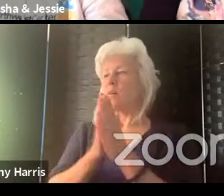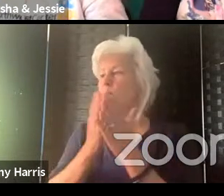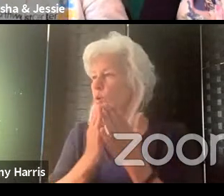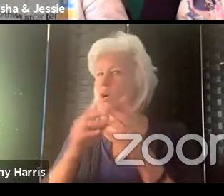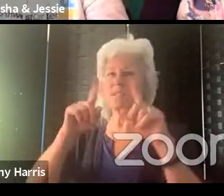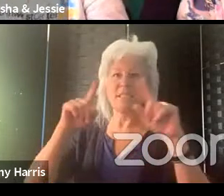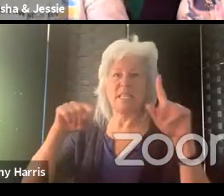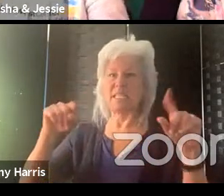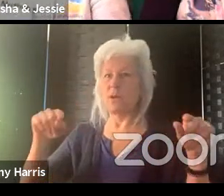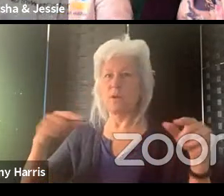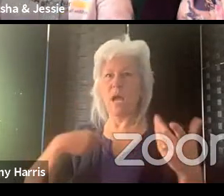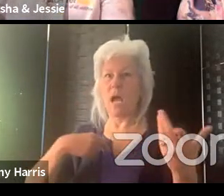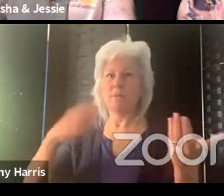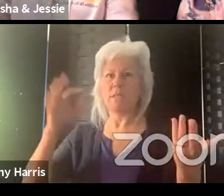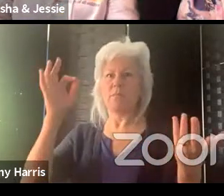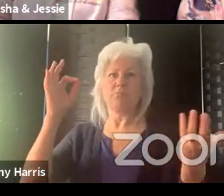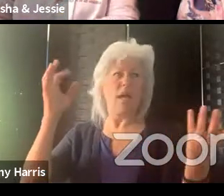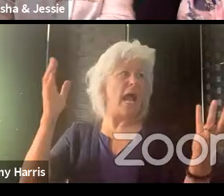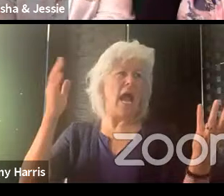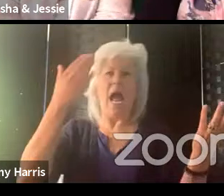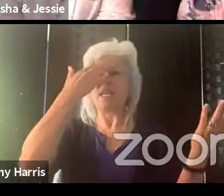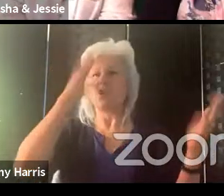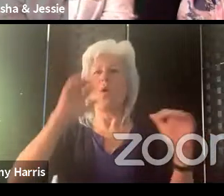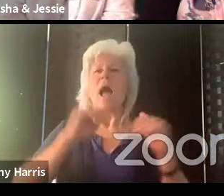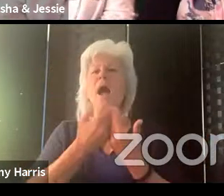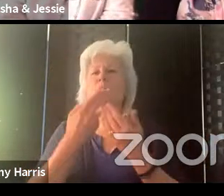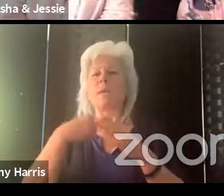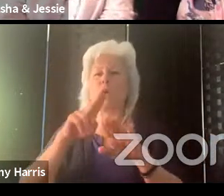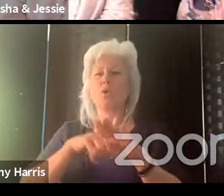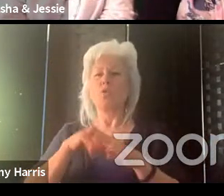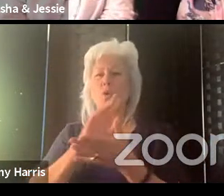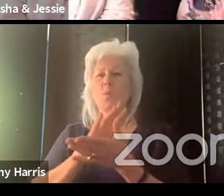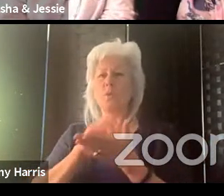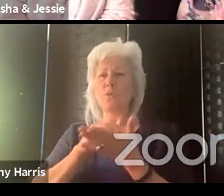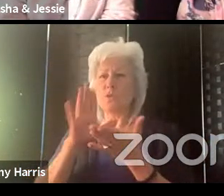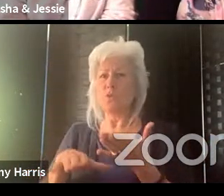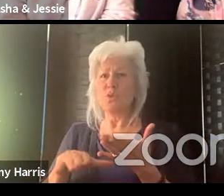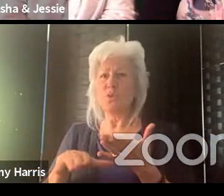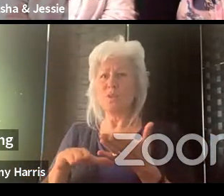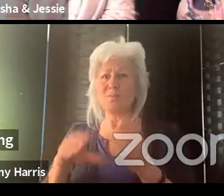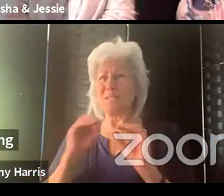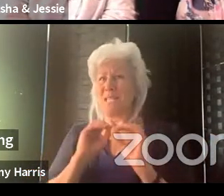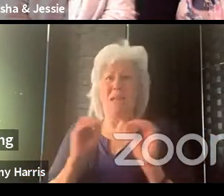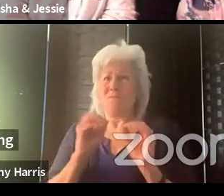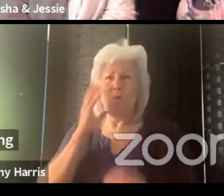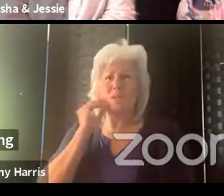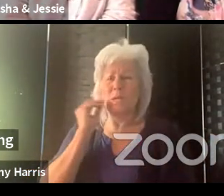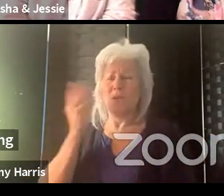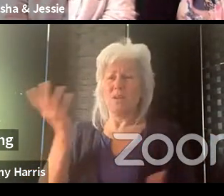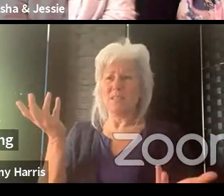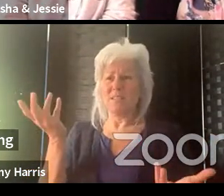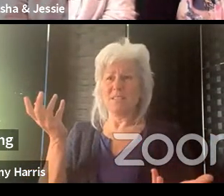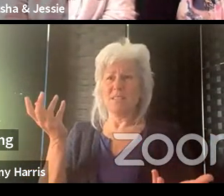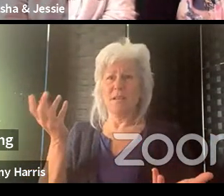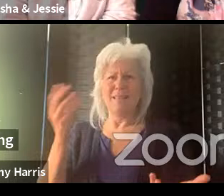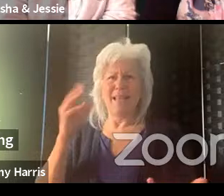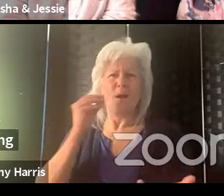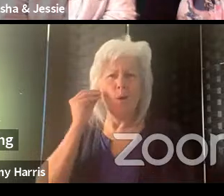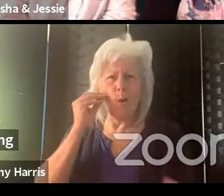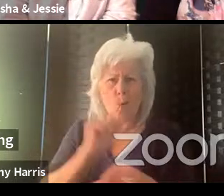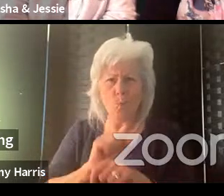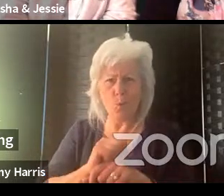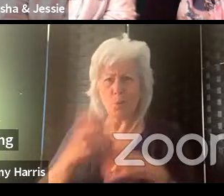had no idea how to be a normal student who does schoolwork because I didn't have a lot of experiences doing homework /